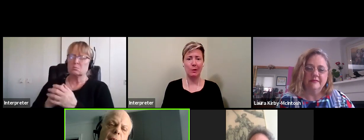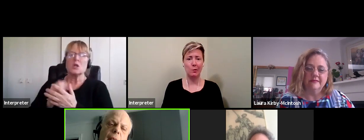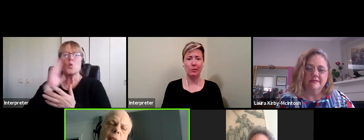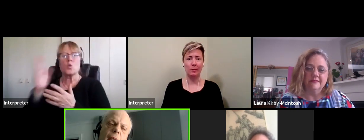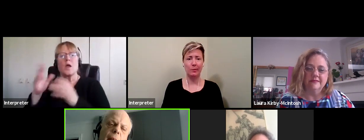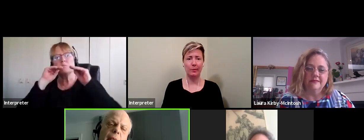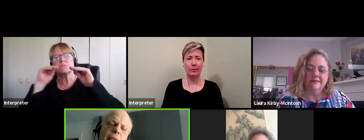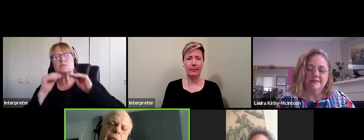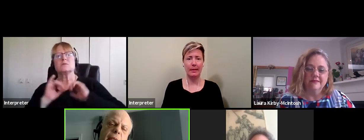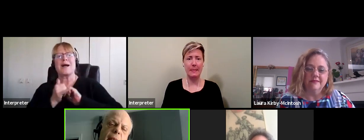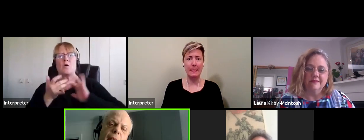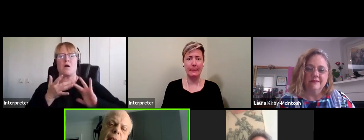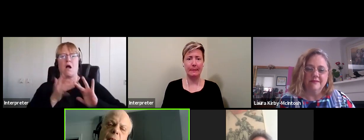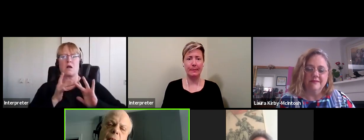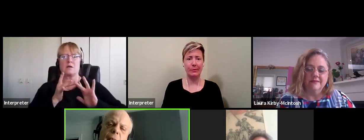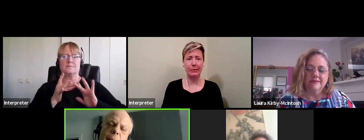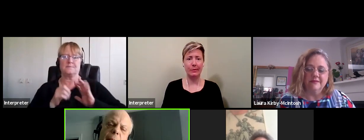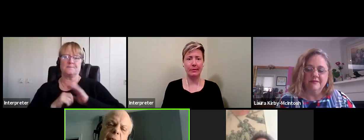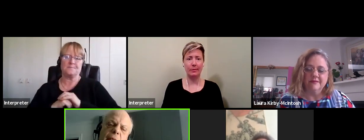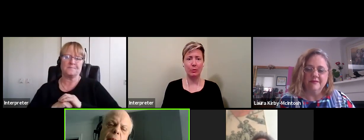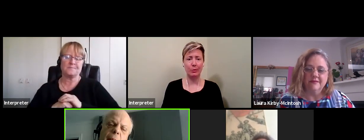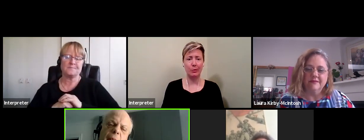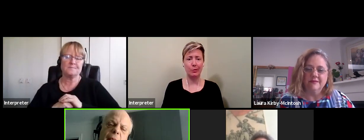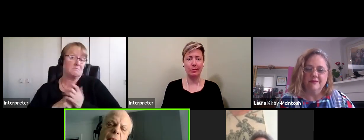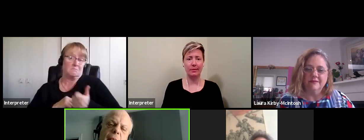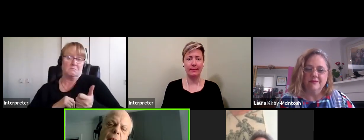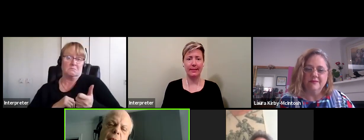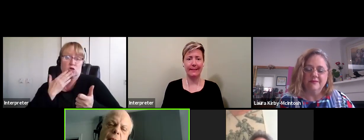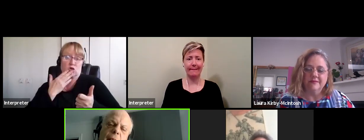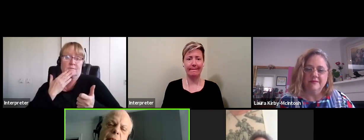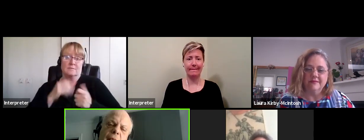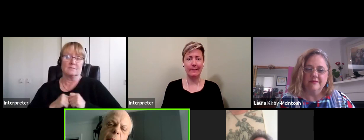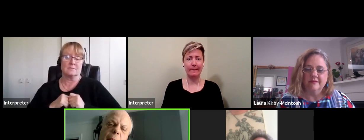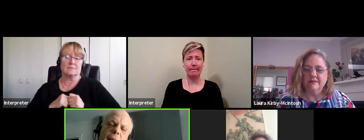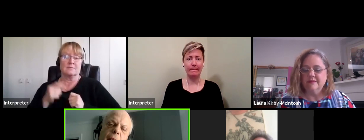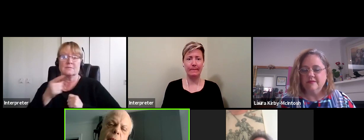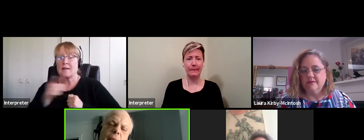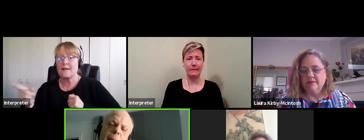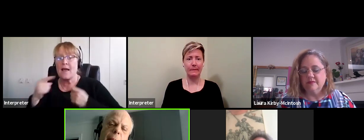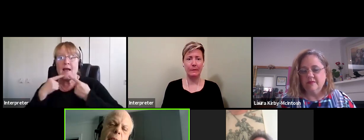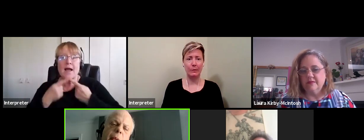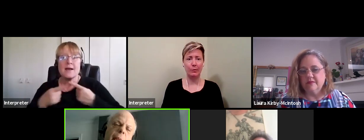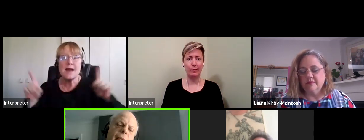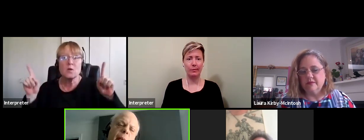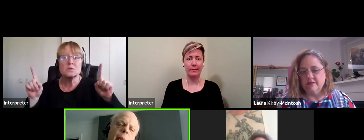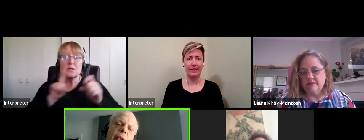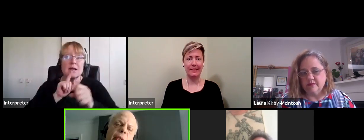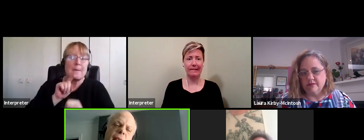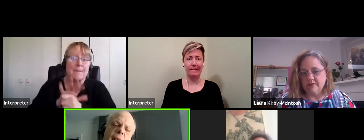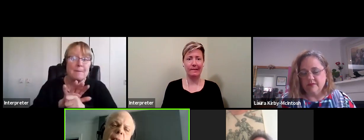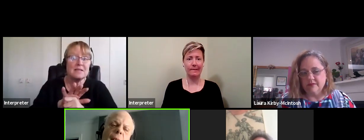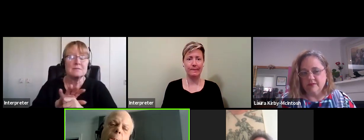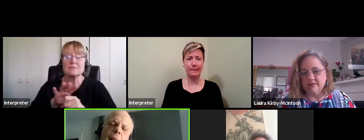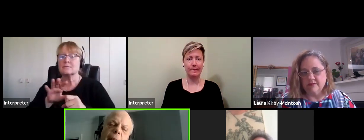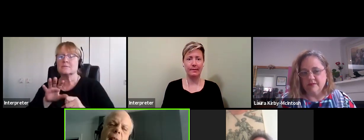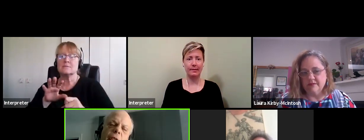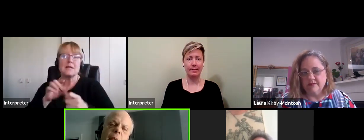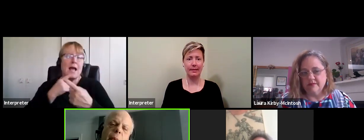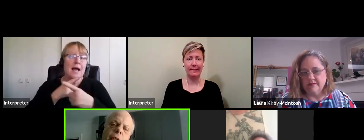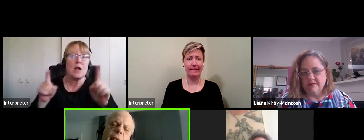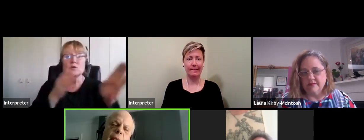online or distance learning. That's good, but they did not announce any plan or a commitment to a plan that we've seen